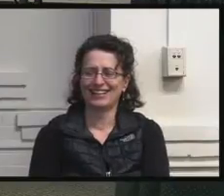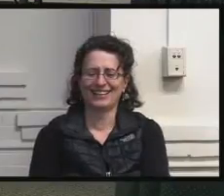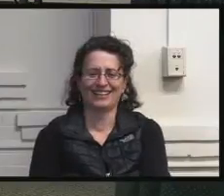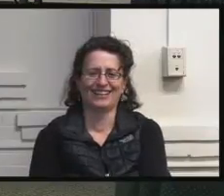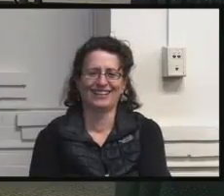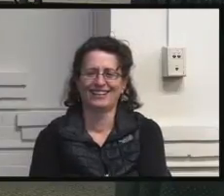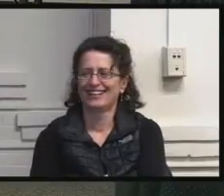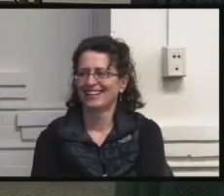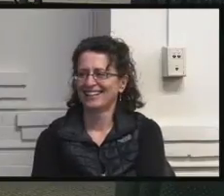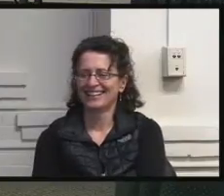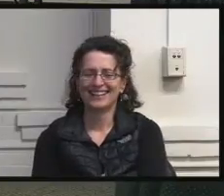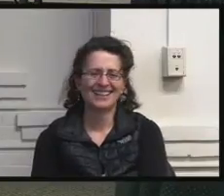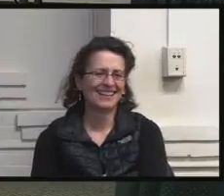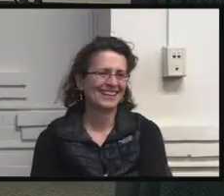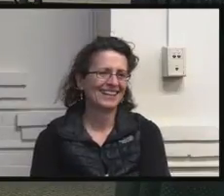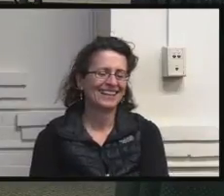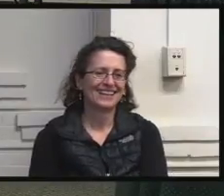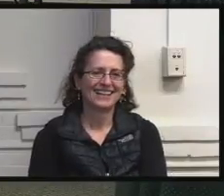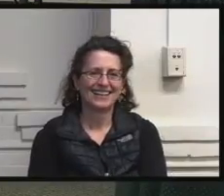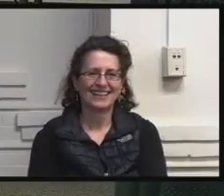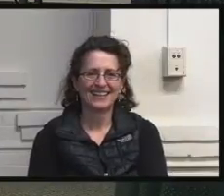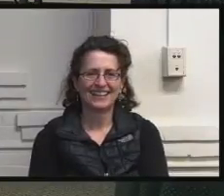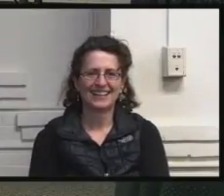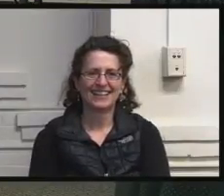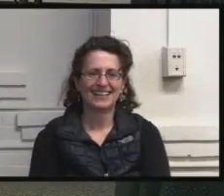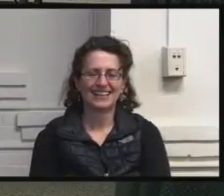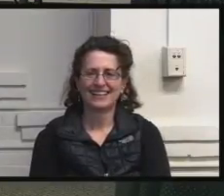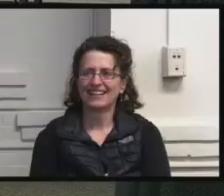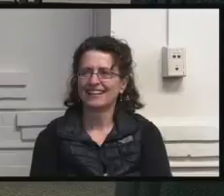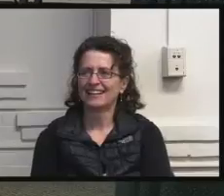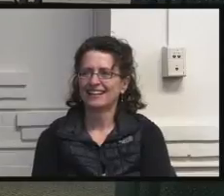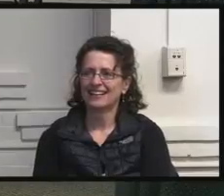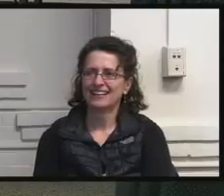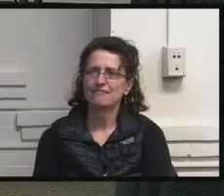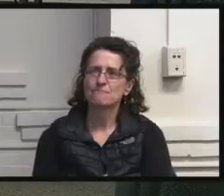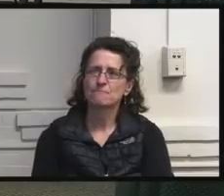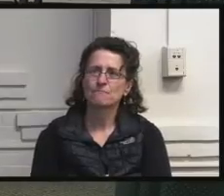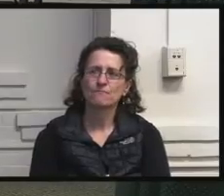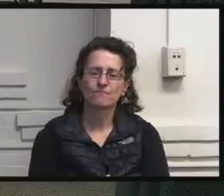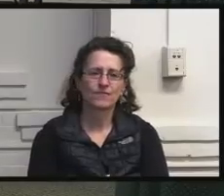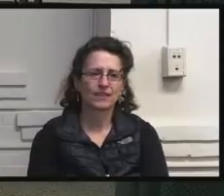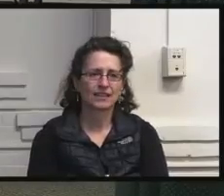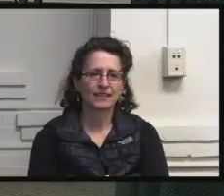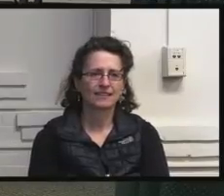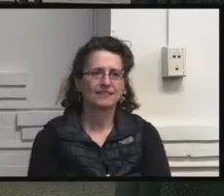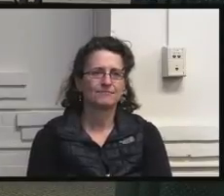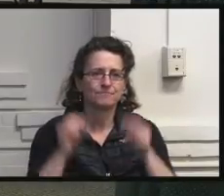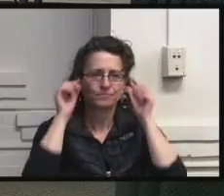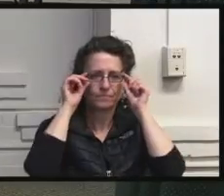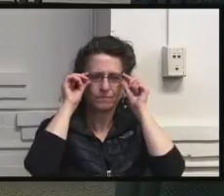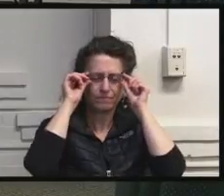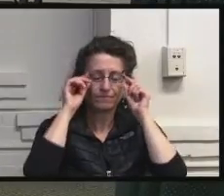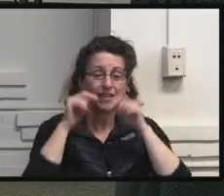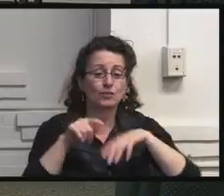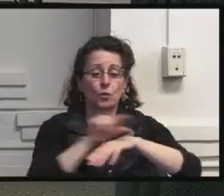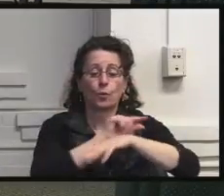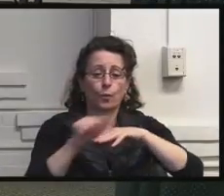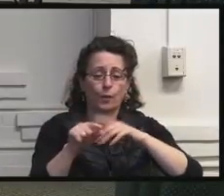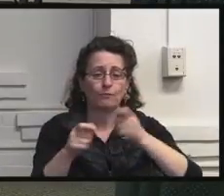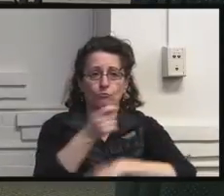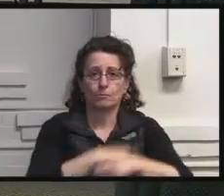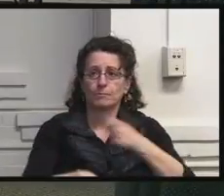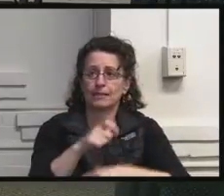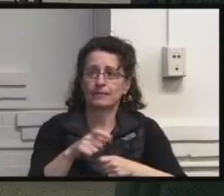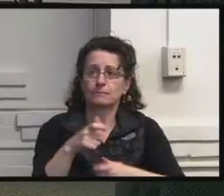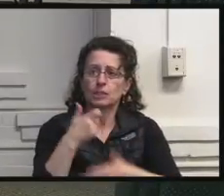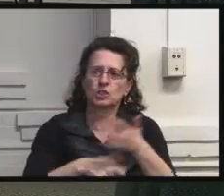do nothing and deck patching, there are no costs here. So we've got the deck replacement. And the total estimated project cost is